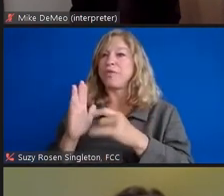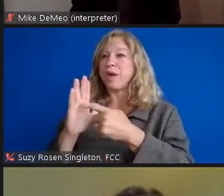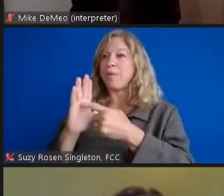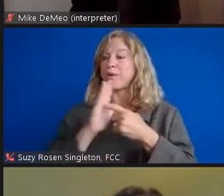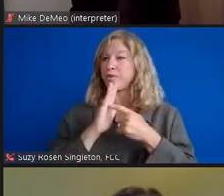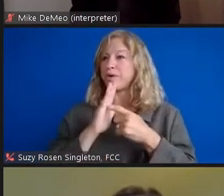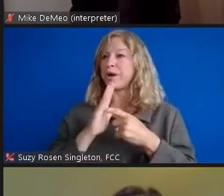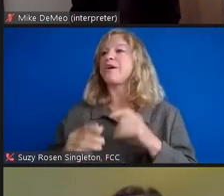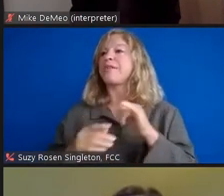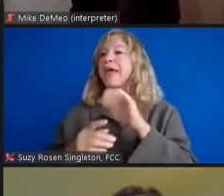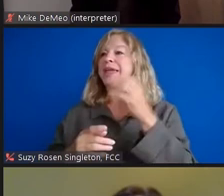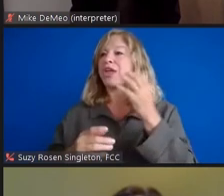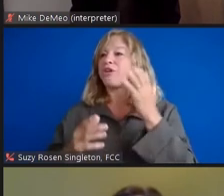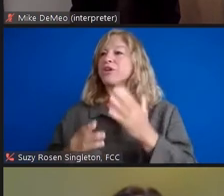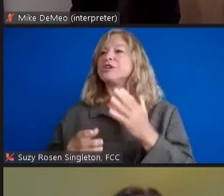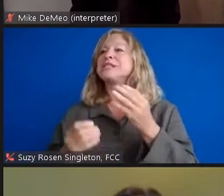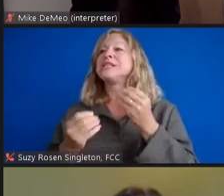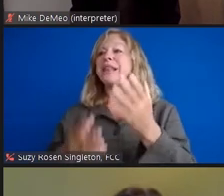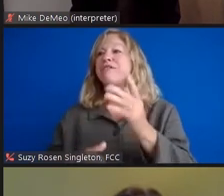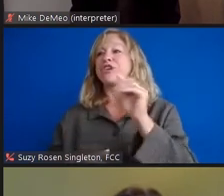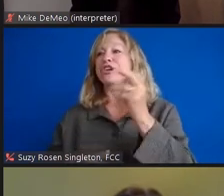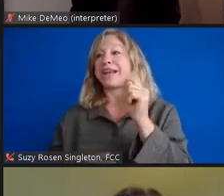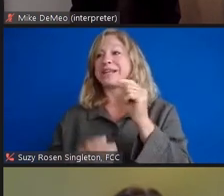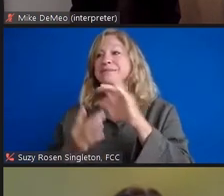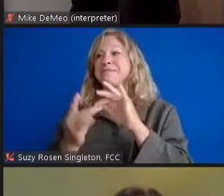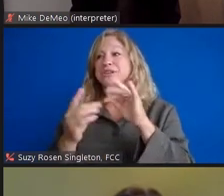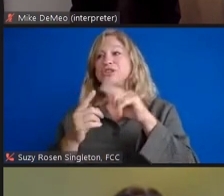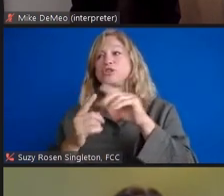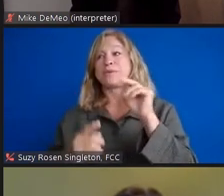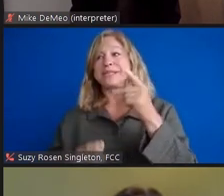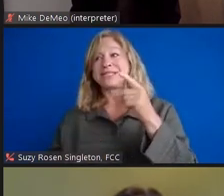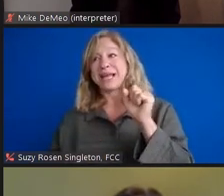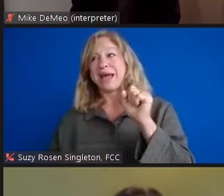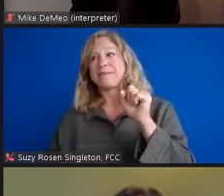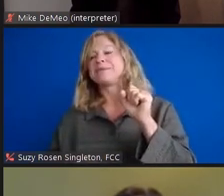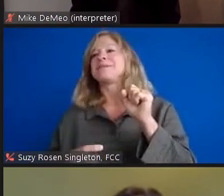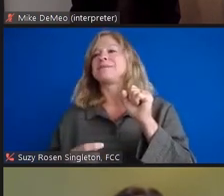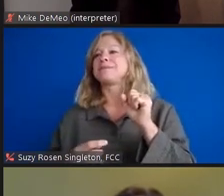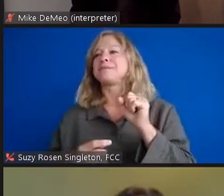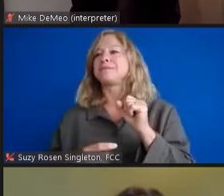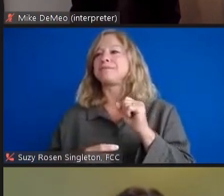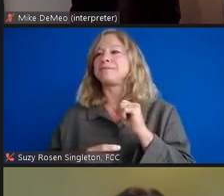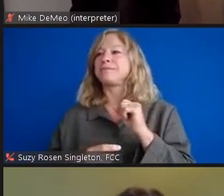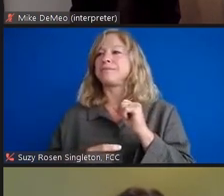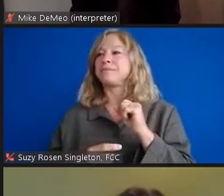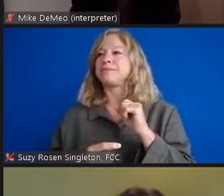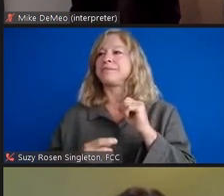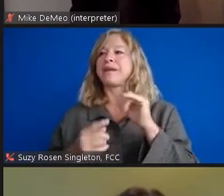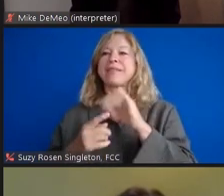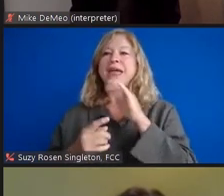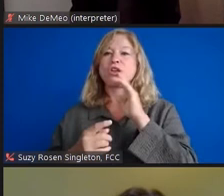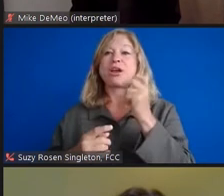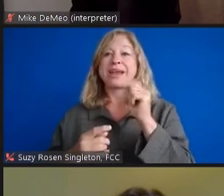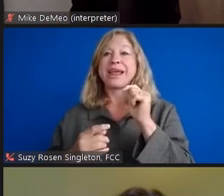the FCC has rules that require that carriers deliver text messages to